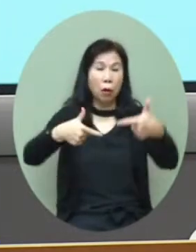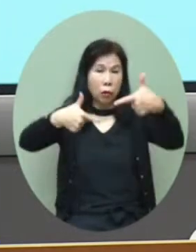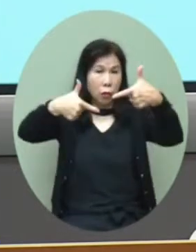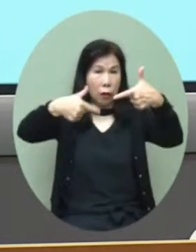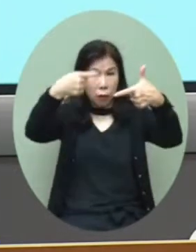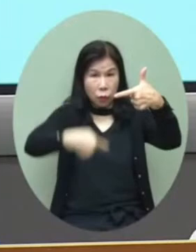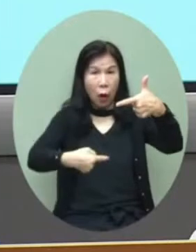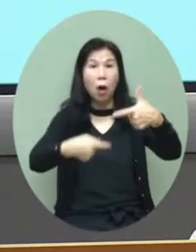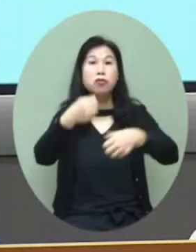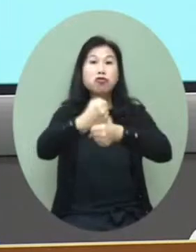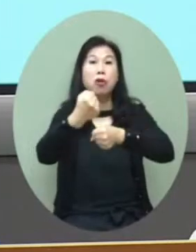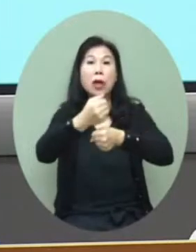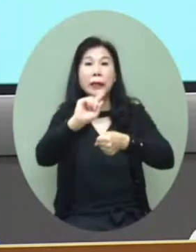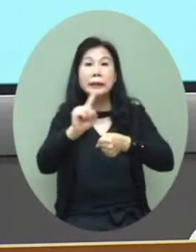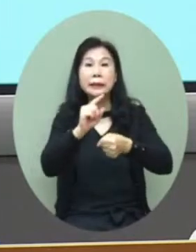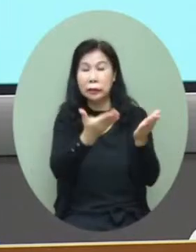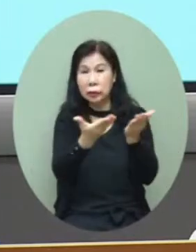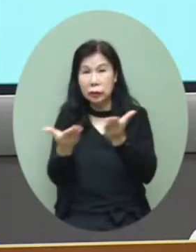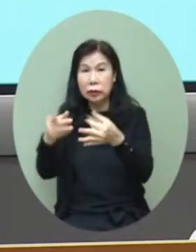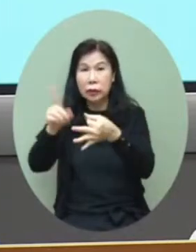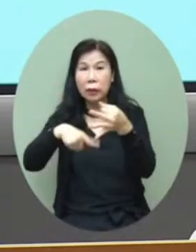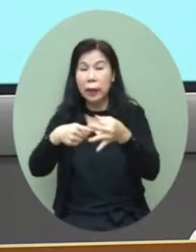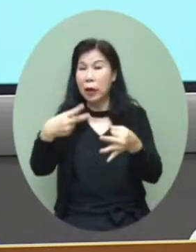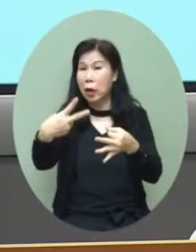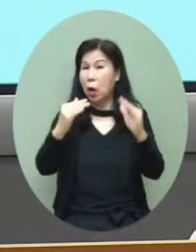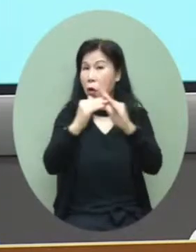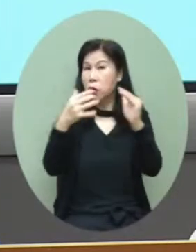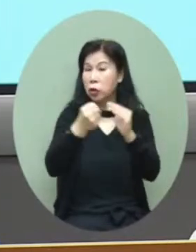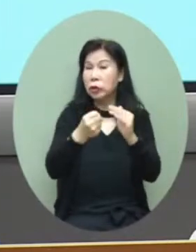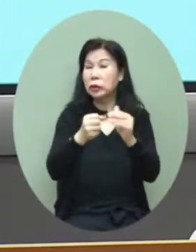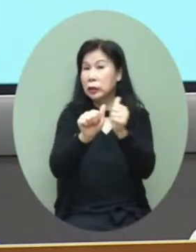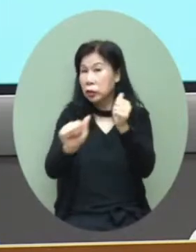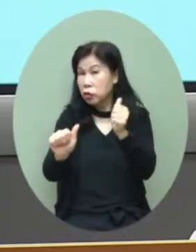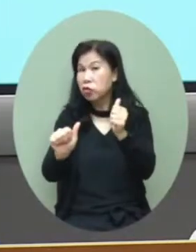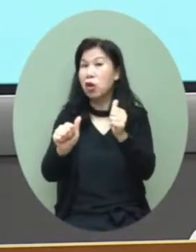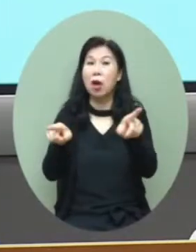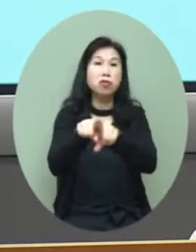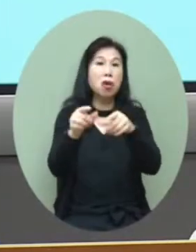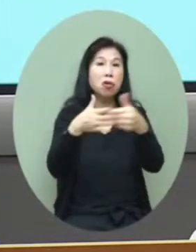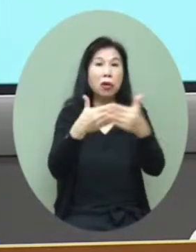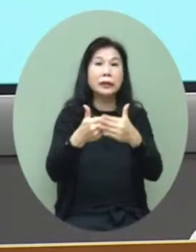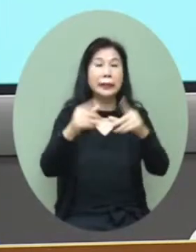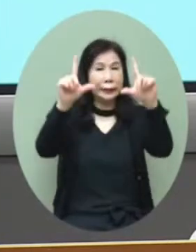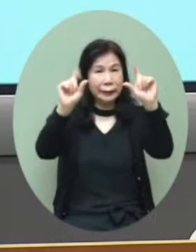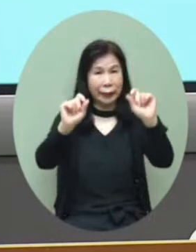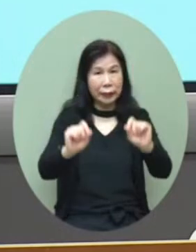relation to the basis of the 3+4 as well as details of the